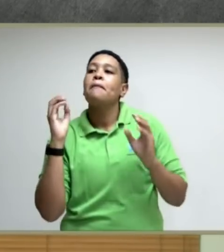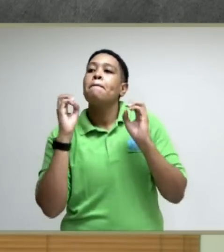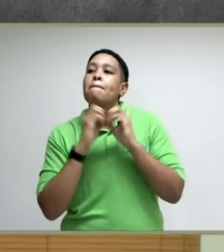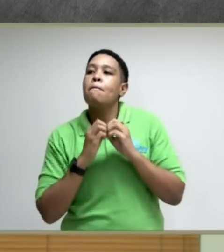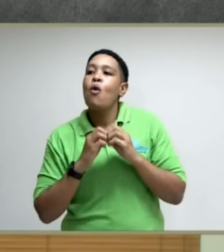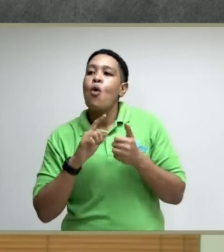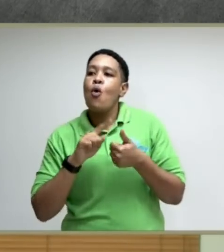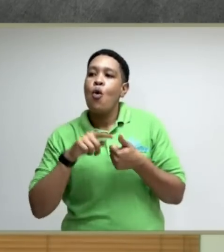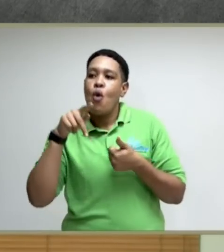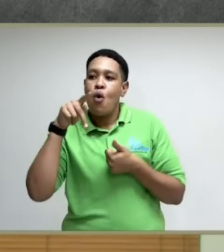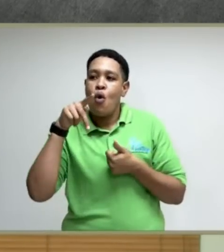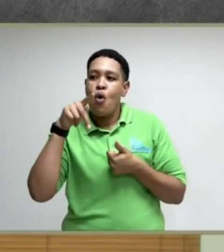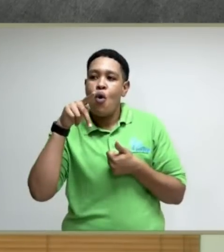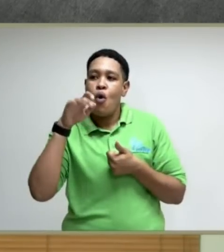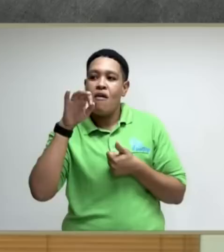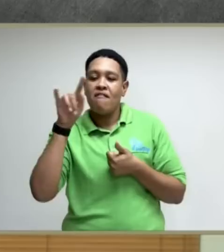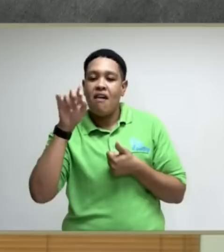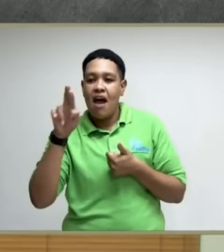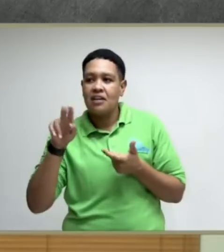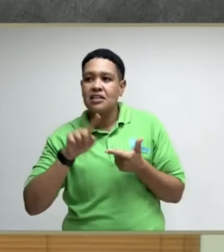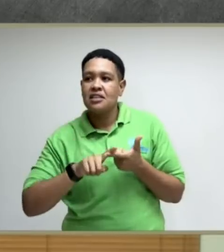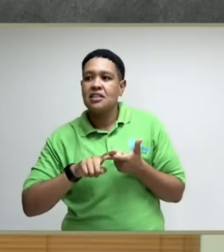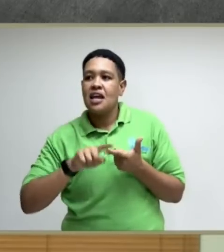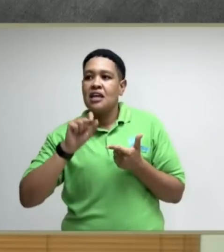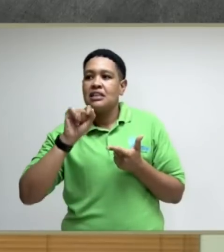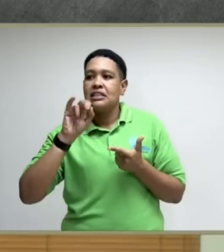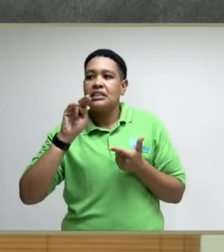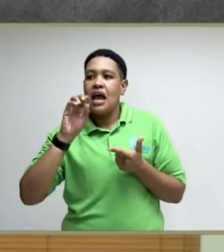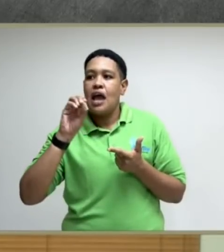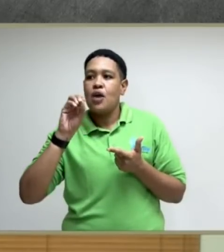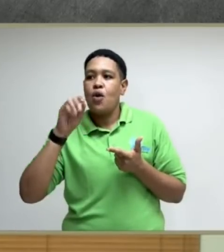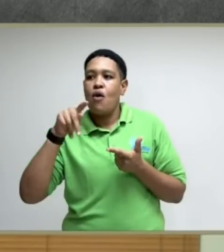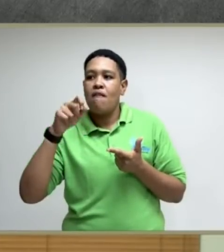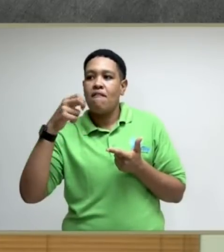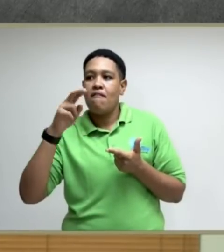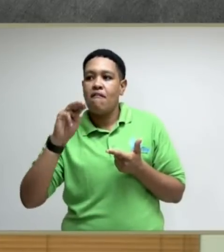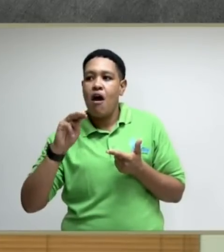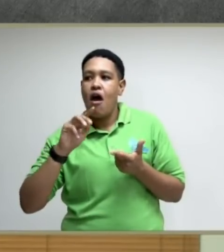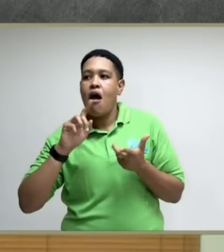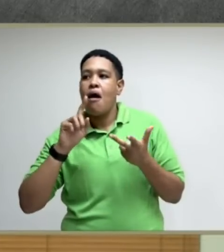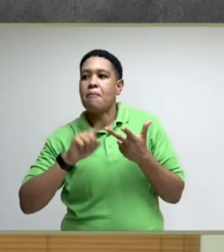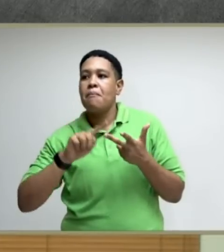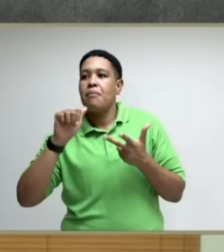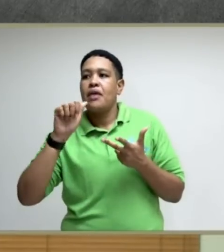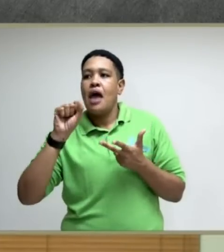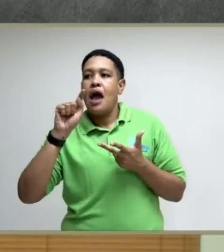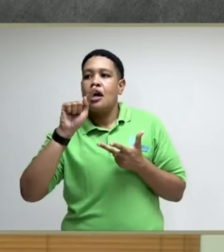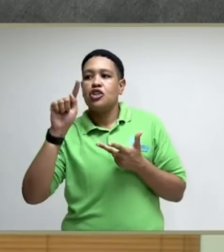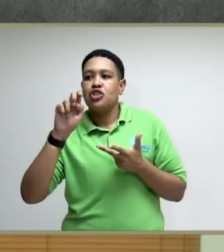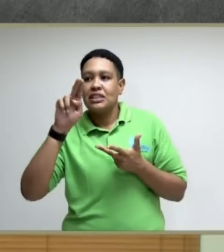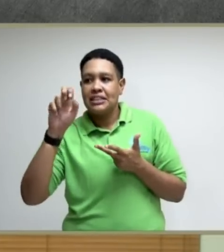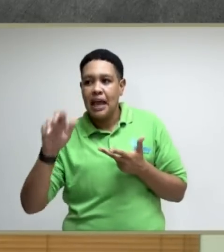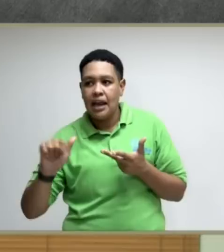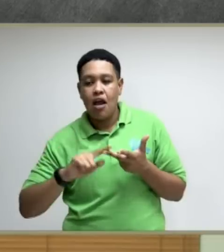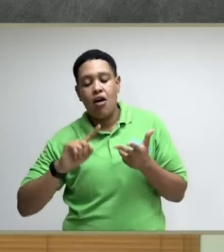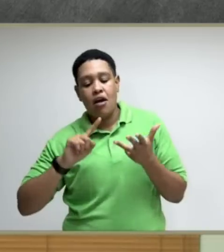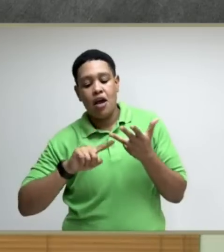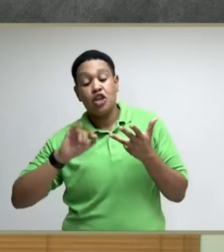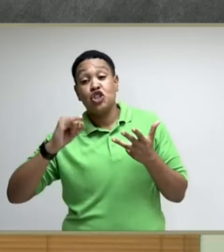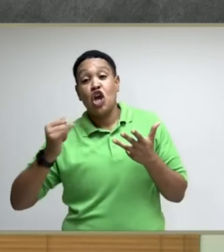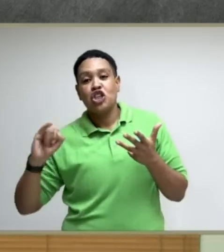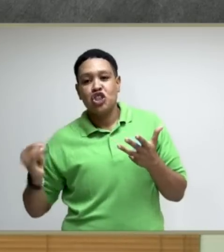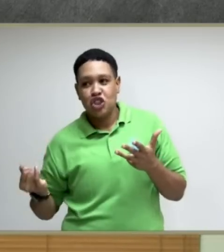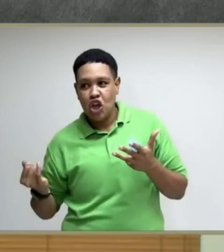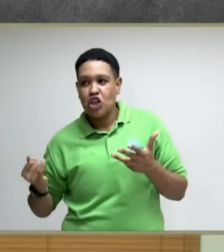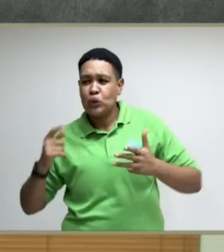the Pfizer vaccine, the Sinopharm vaccine, the AstraZeneca vaccine, and the Johnson & Johnson vaccine. So there